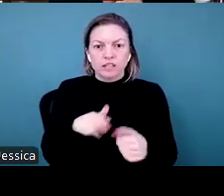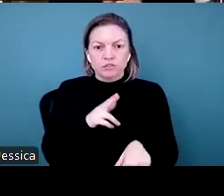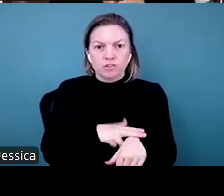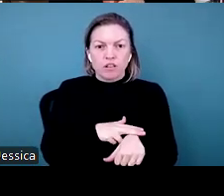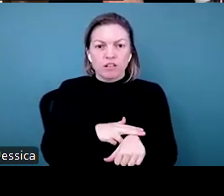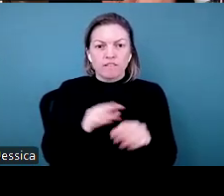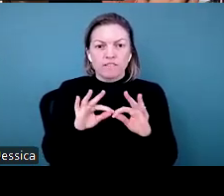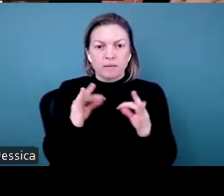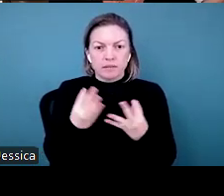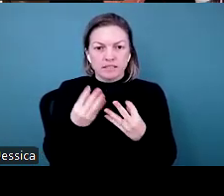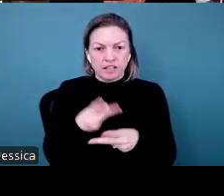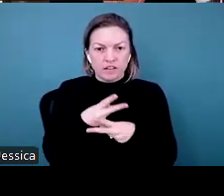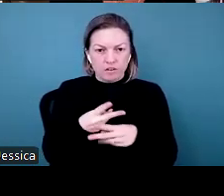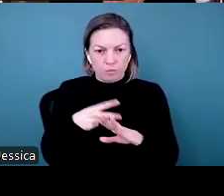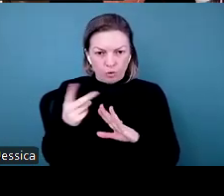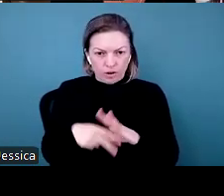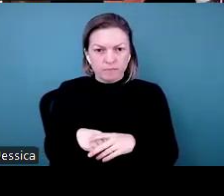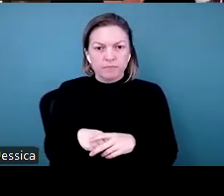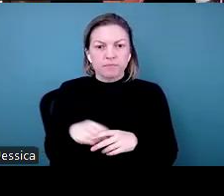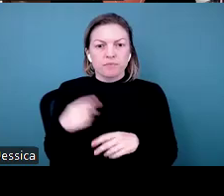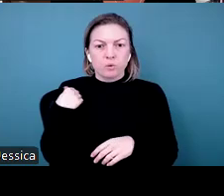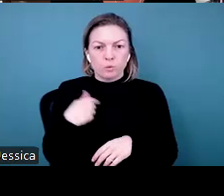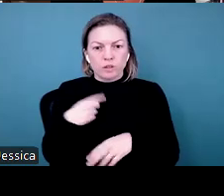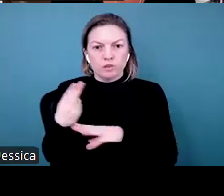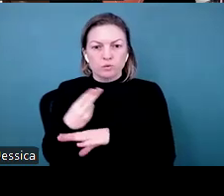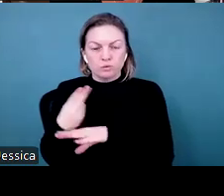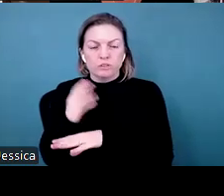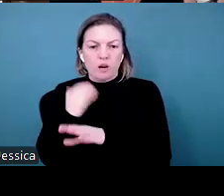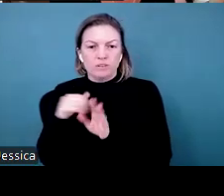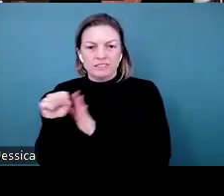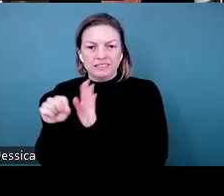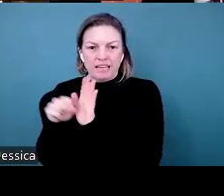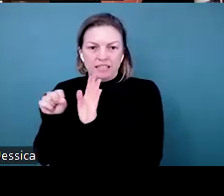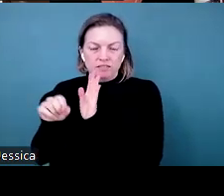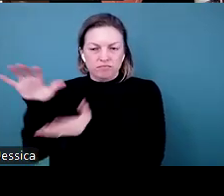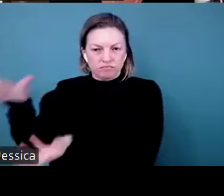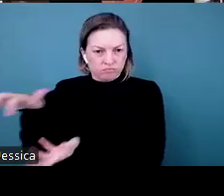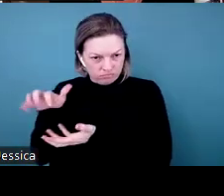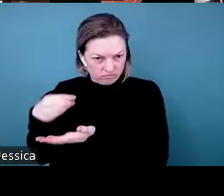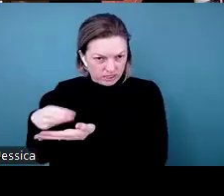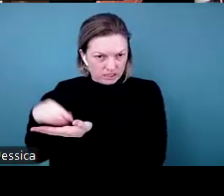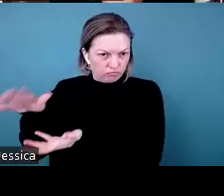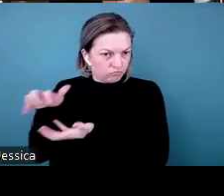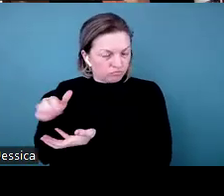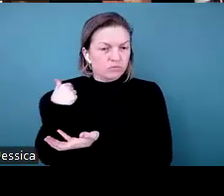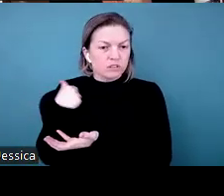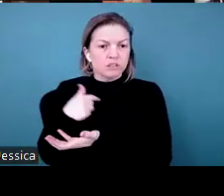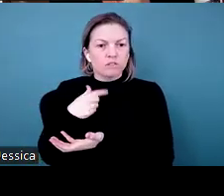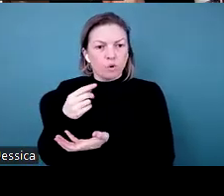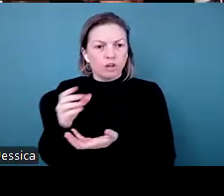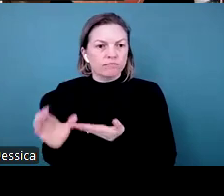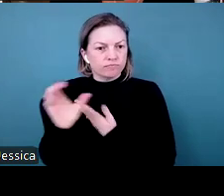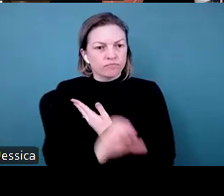Caregiver Program. We actually leverage our state dollars and to provide that match for the federal